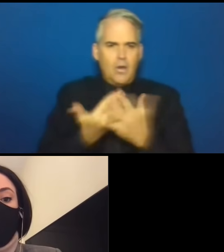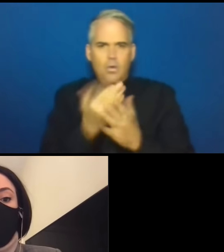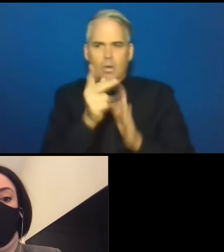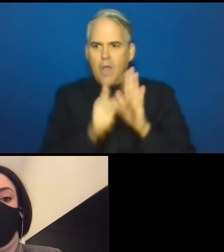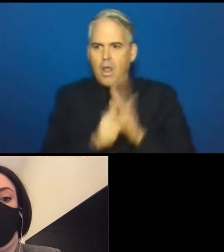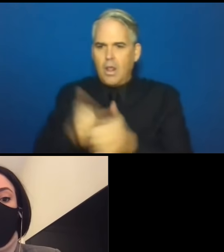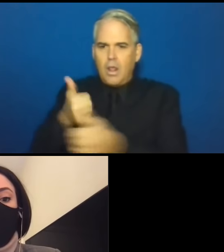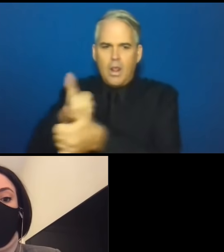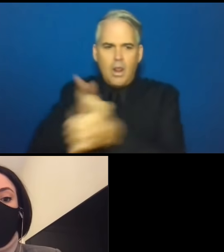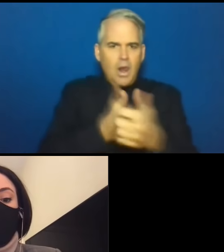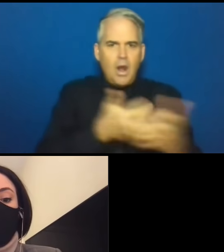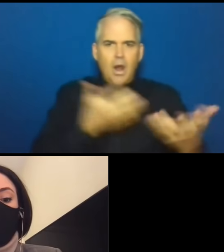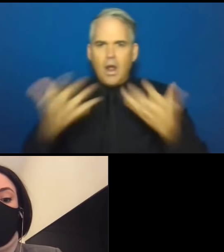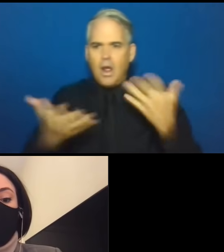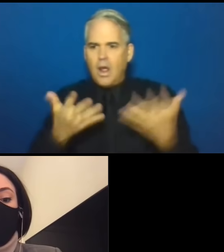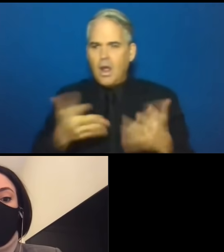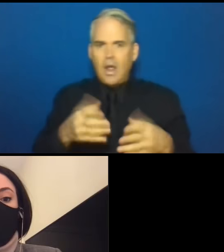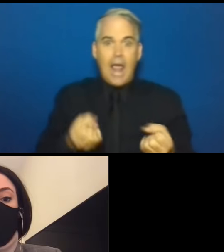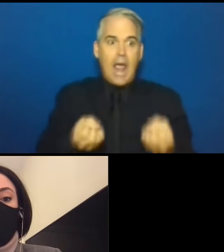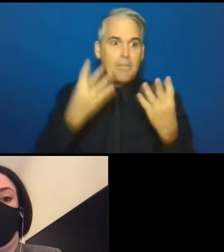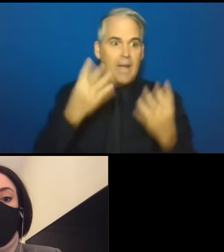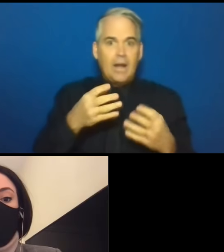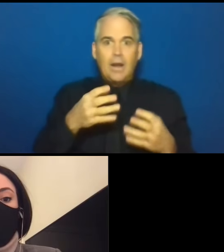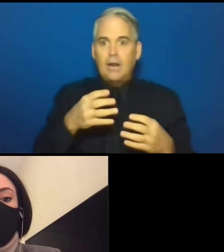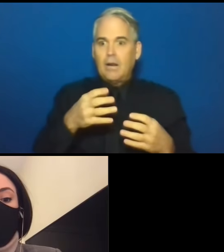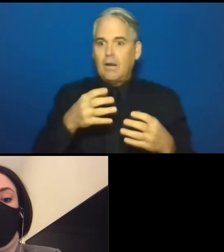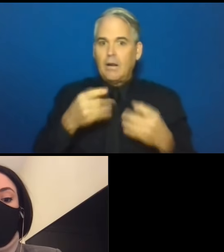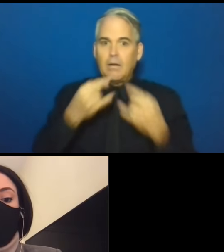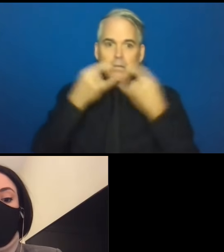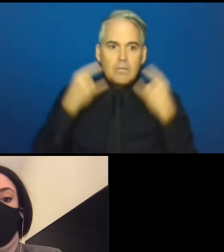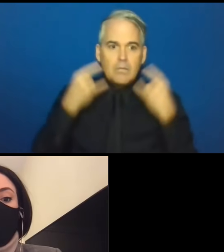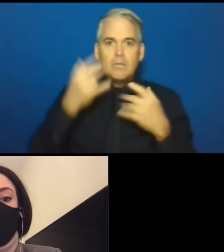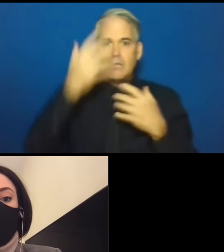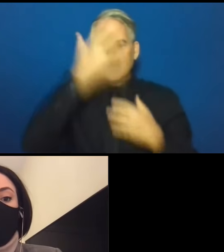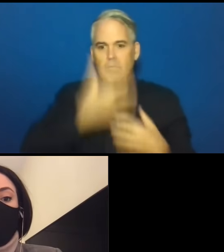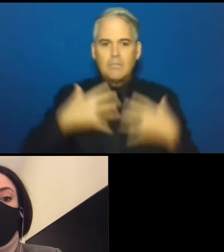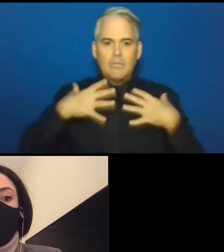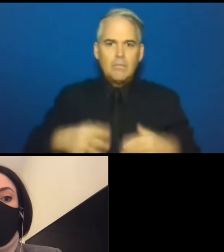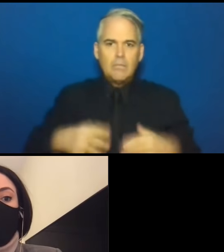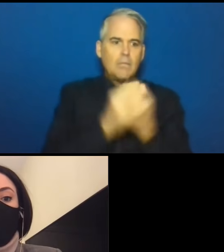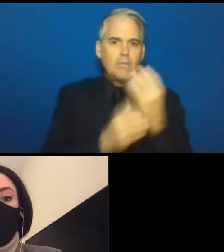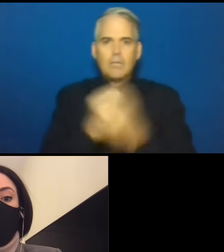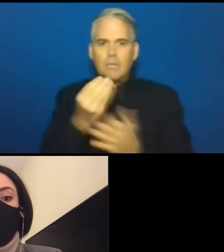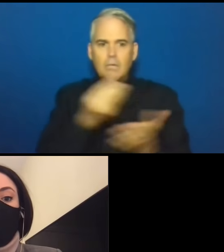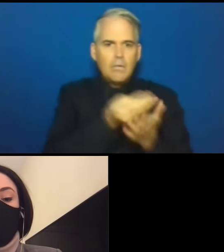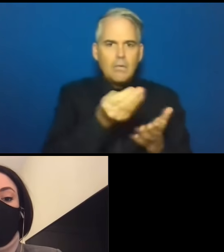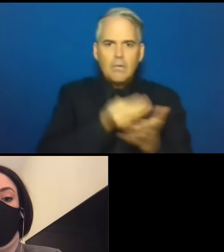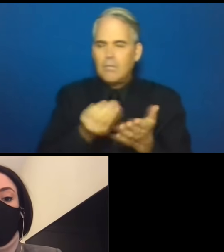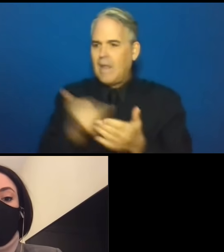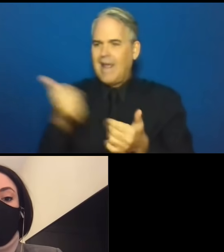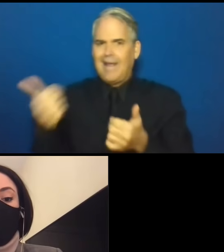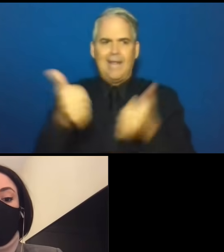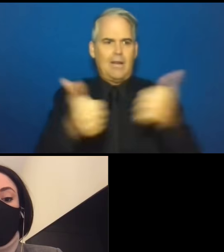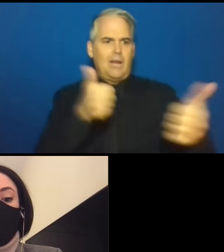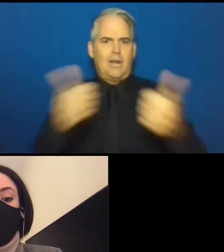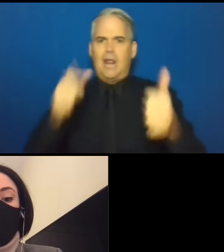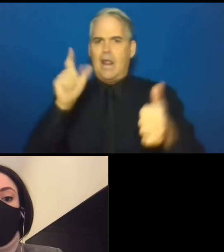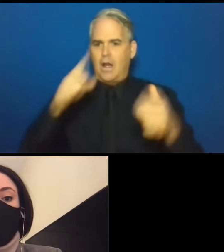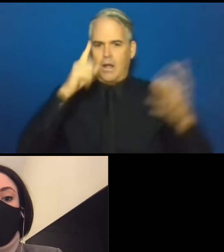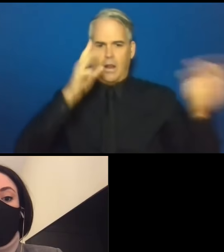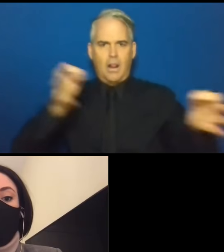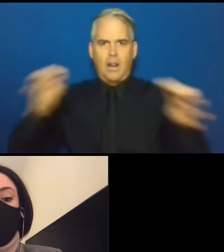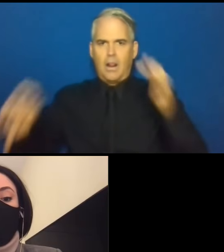with restrictions as it relates to healthcare. Or if something as simple as the encouraging of wearing of a mask would have